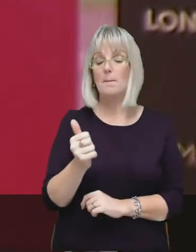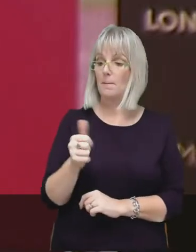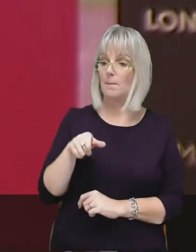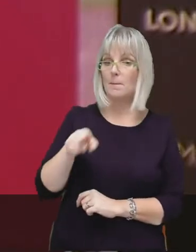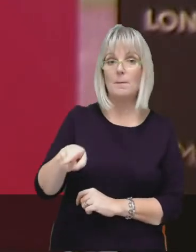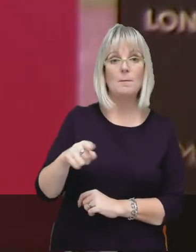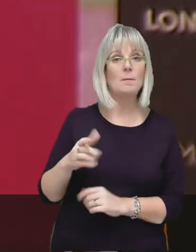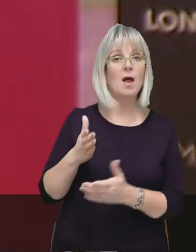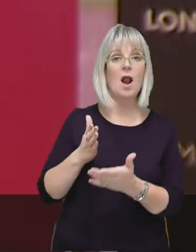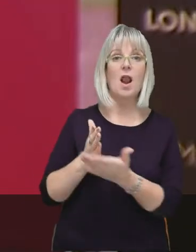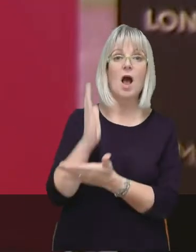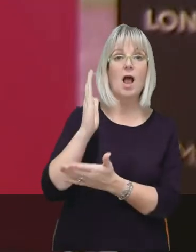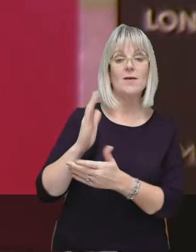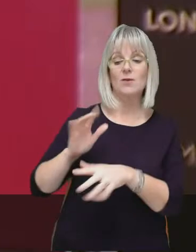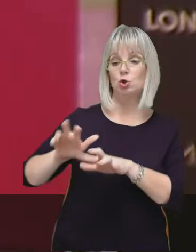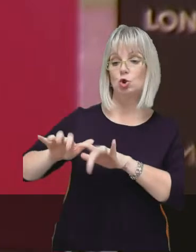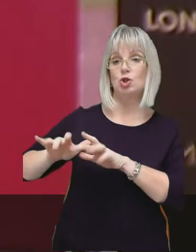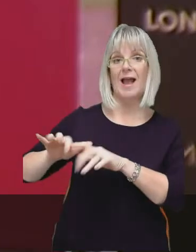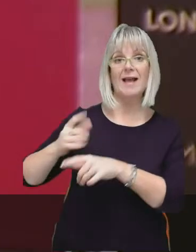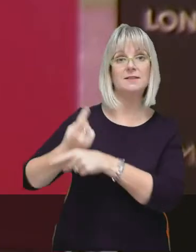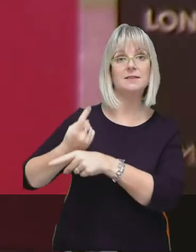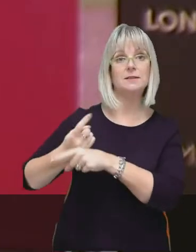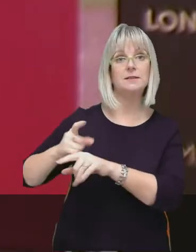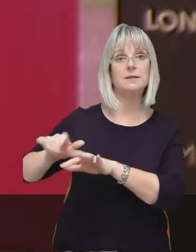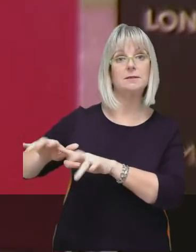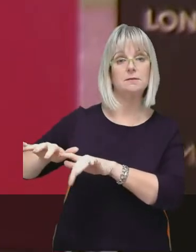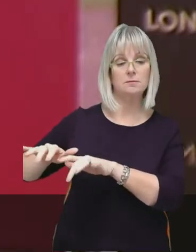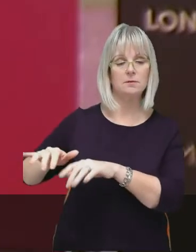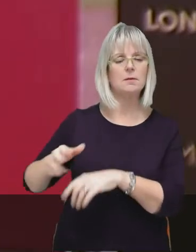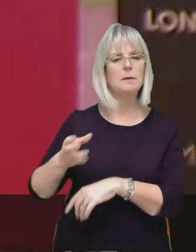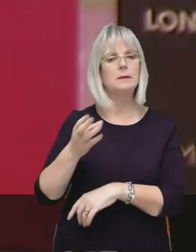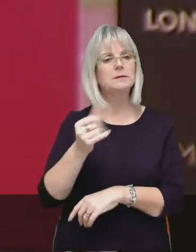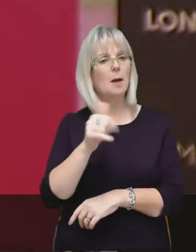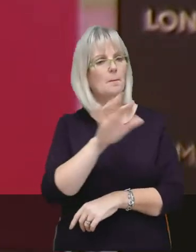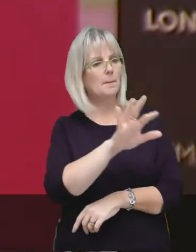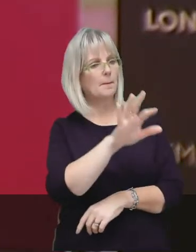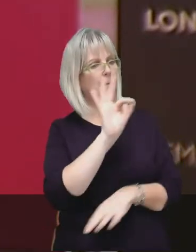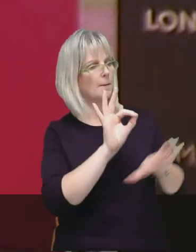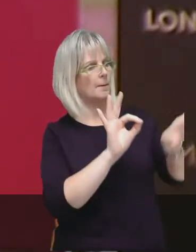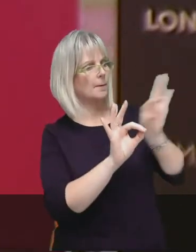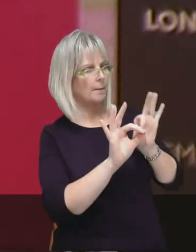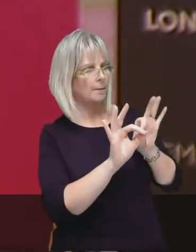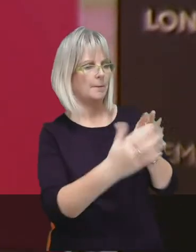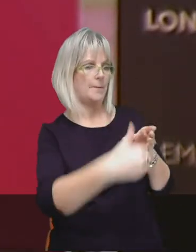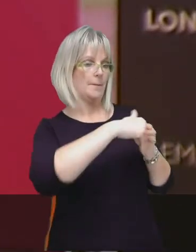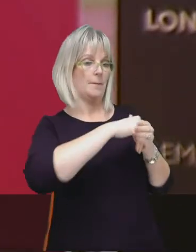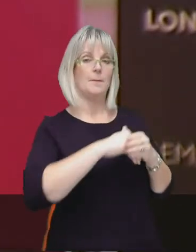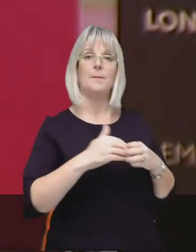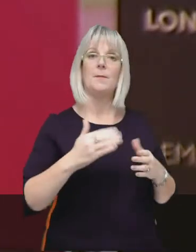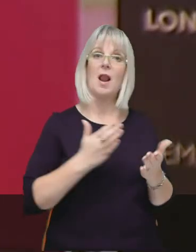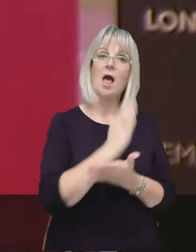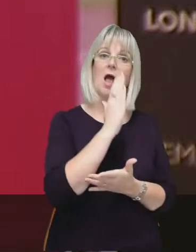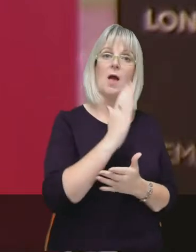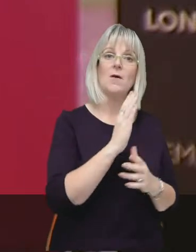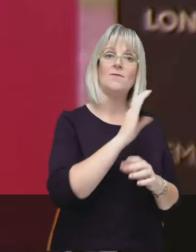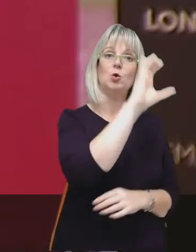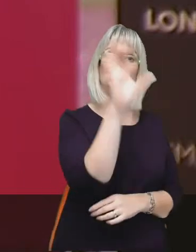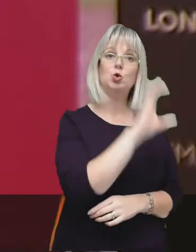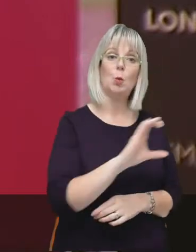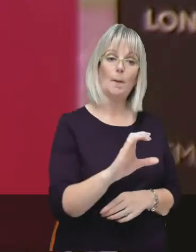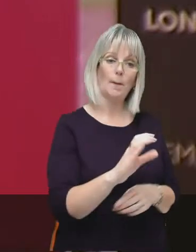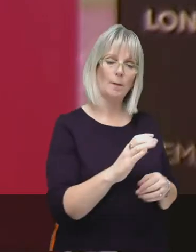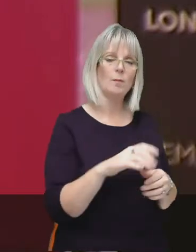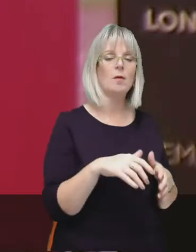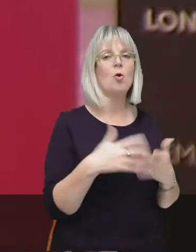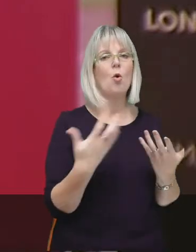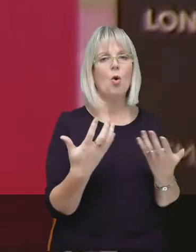from Londoners randomly selected to join us live on Zoom, and some questions pre-recorded via the Talk